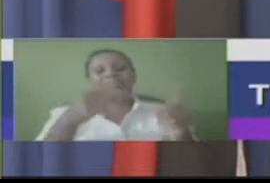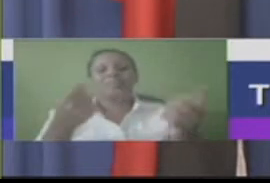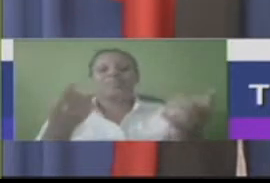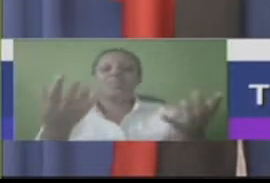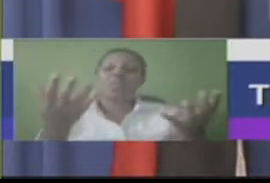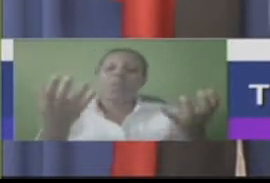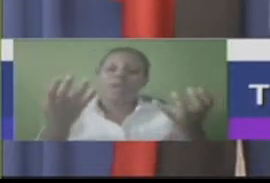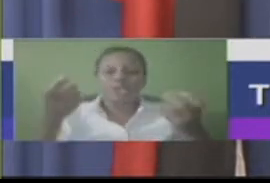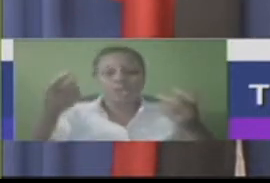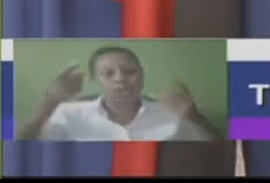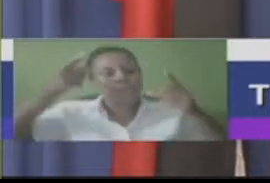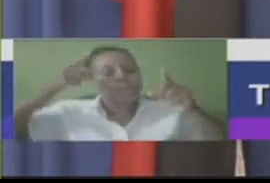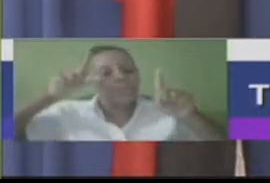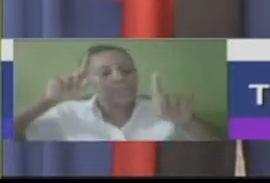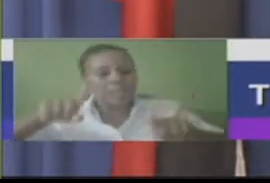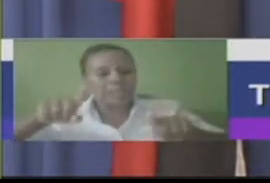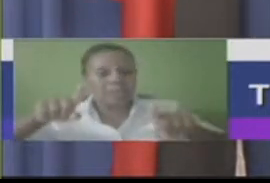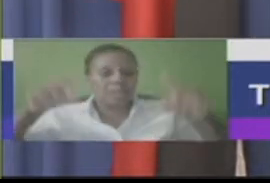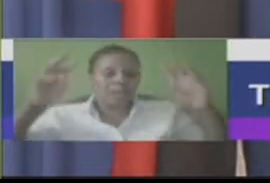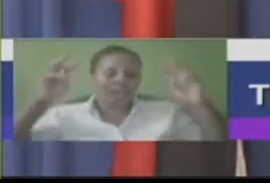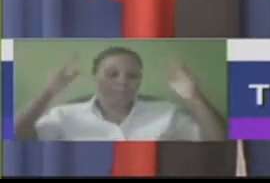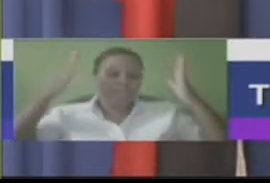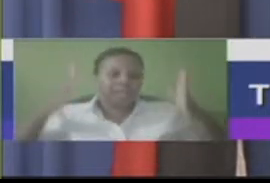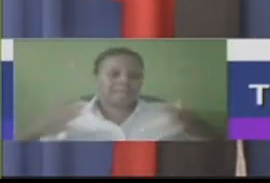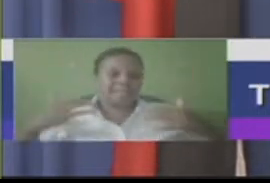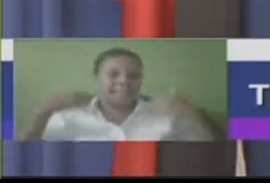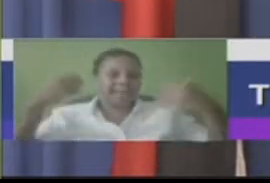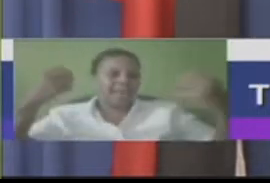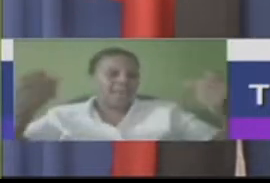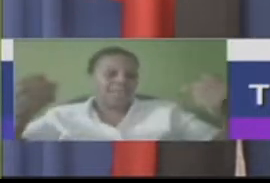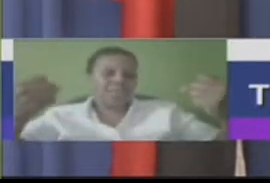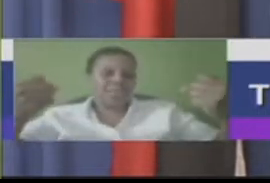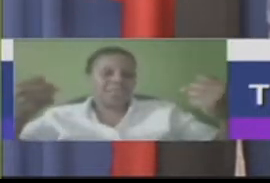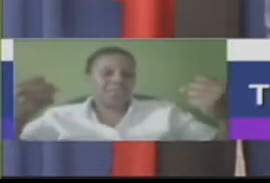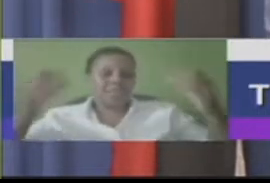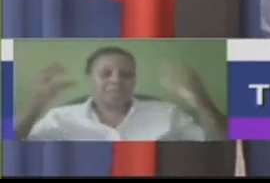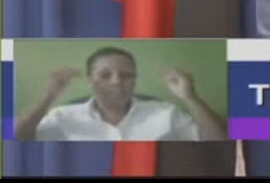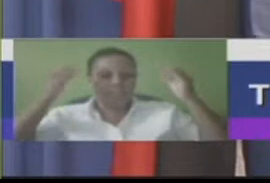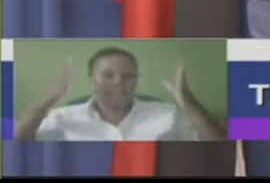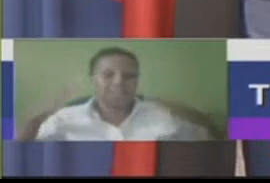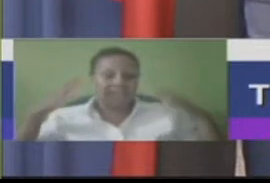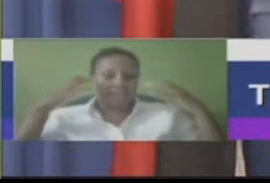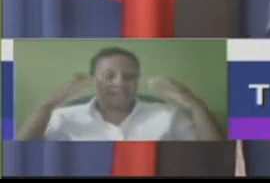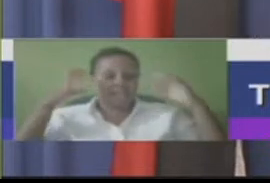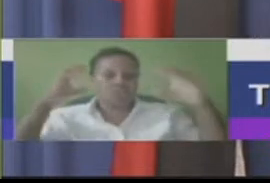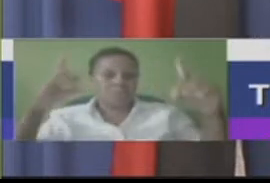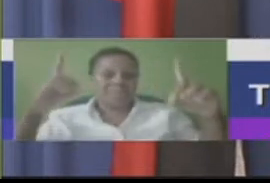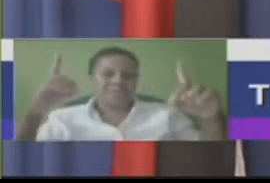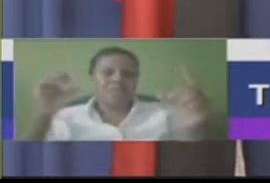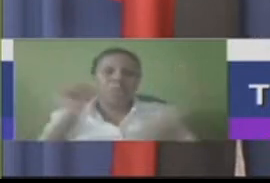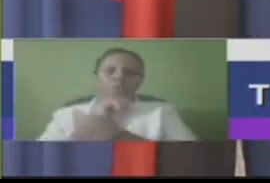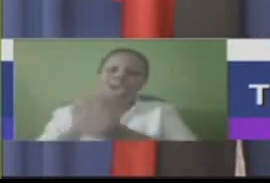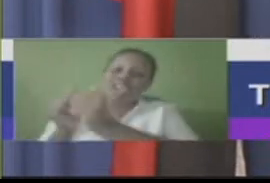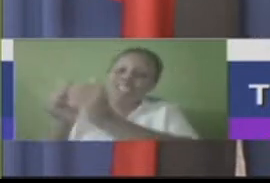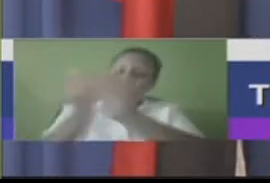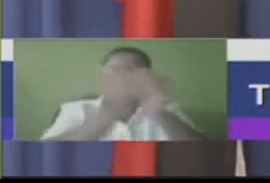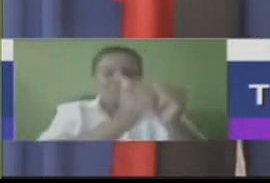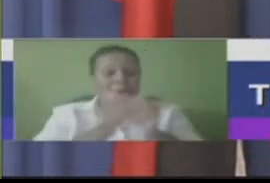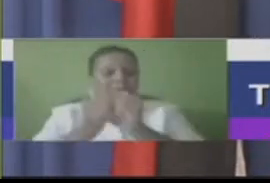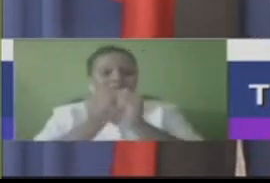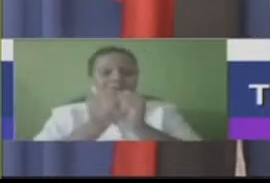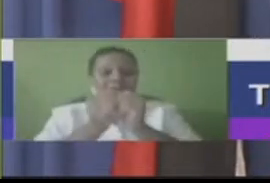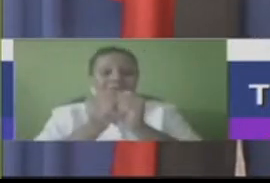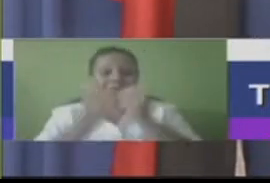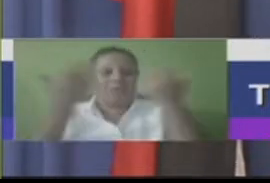of Education has worked quite assiduously with this and with the parents and the wider community. And